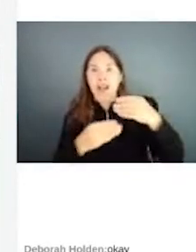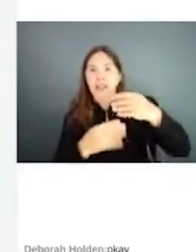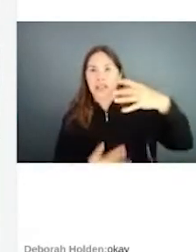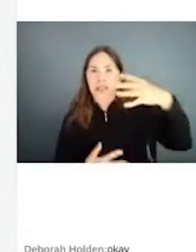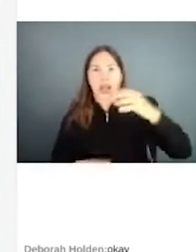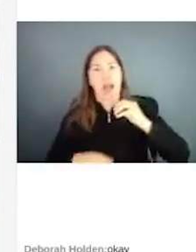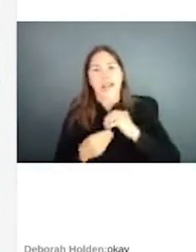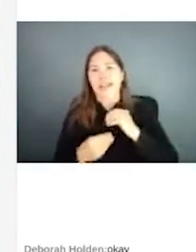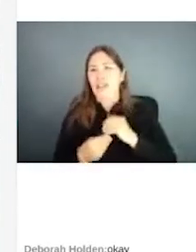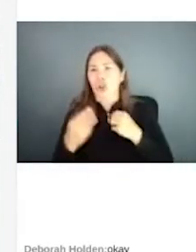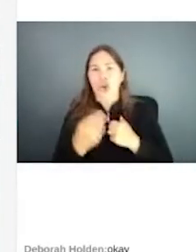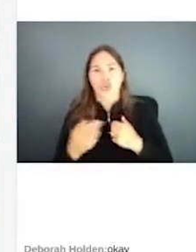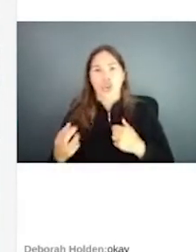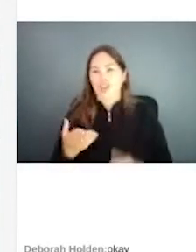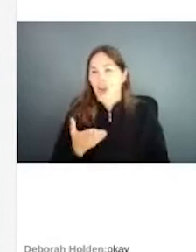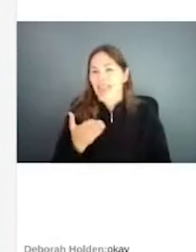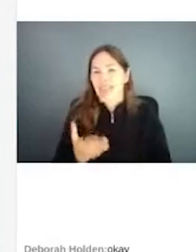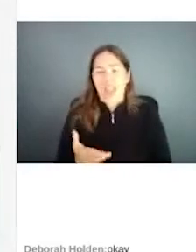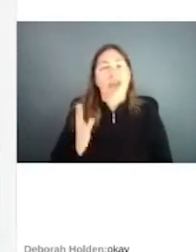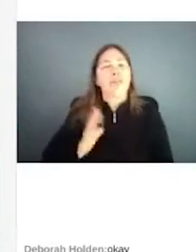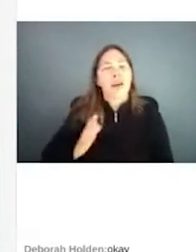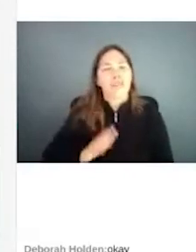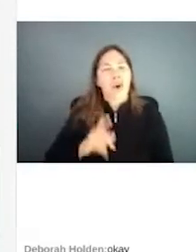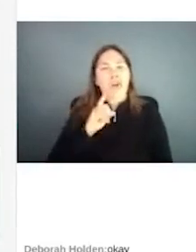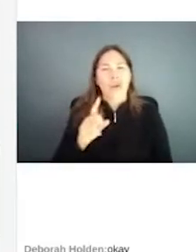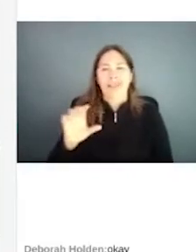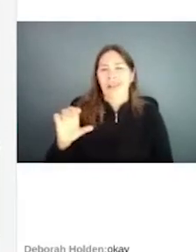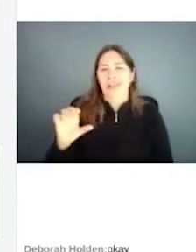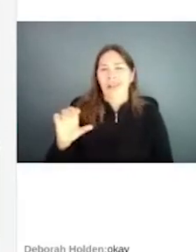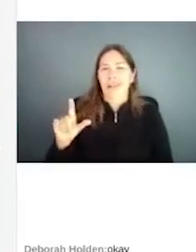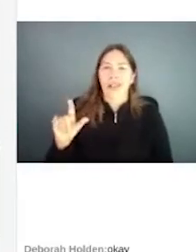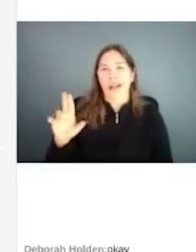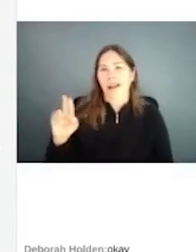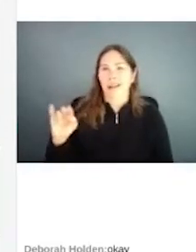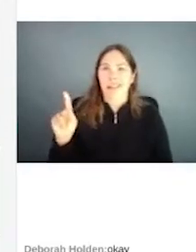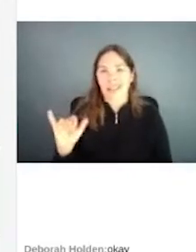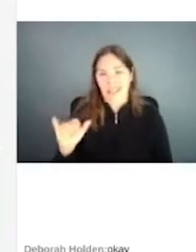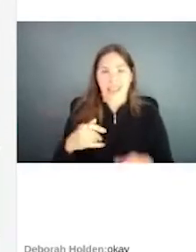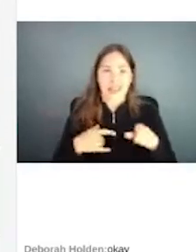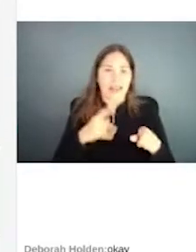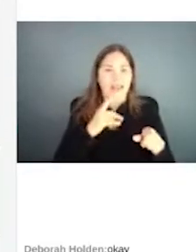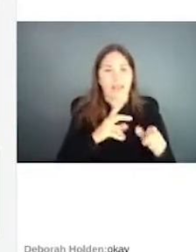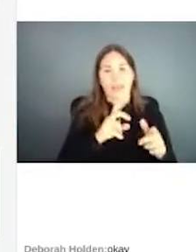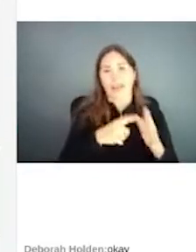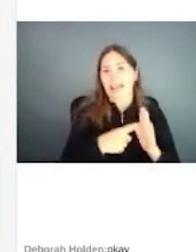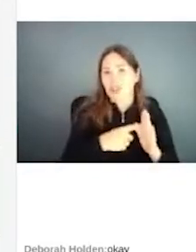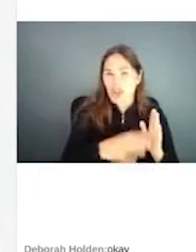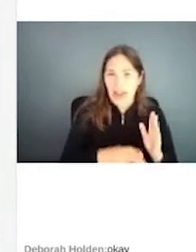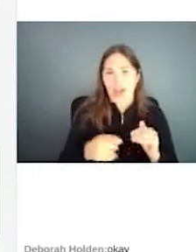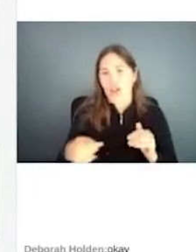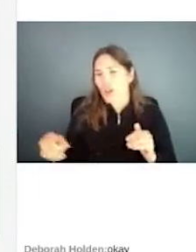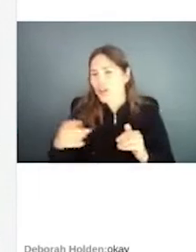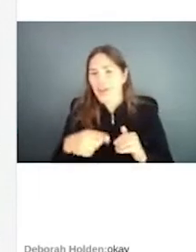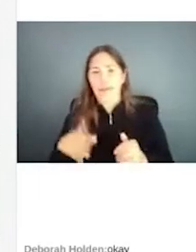additional resources out here. It used to be a little more clunky. Here's one, Adobe Illustrator and the Gestalt theory.